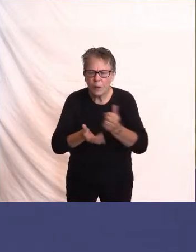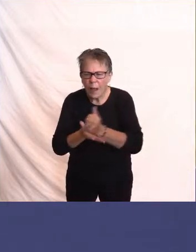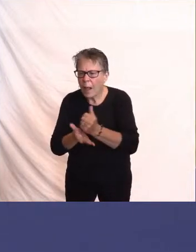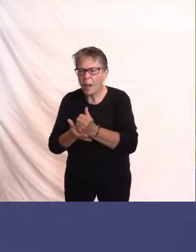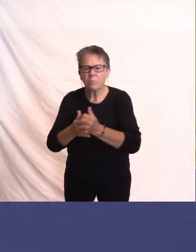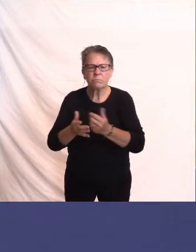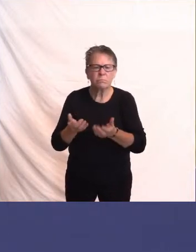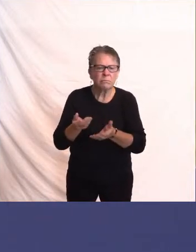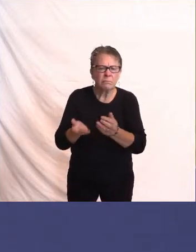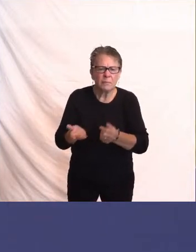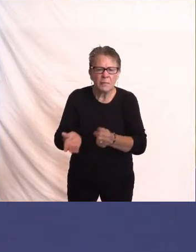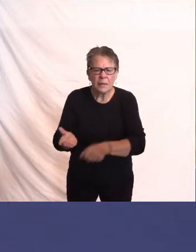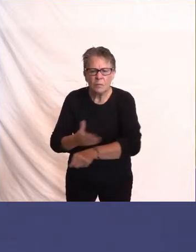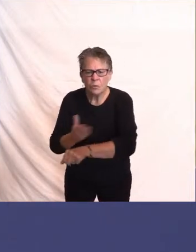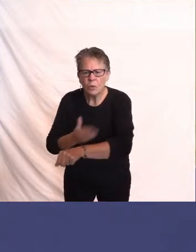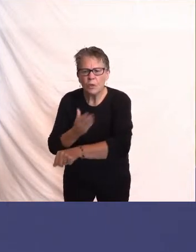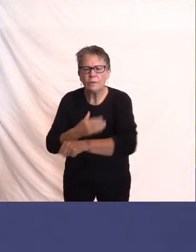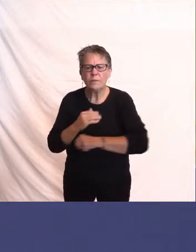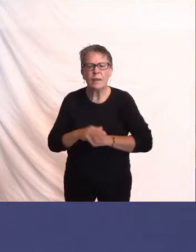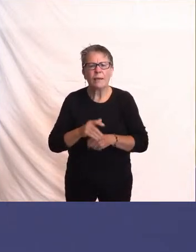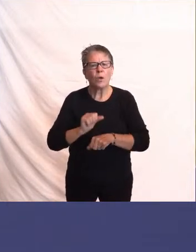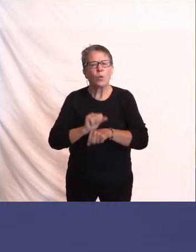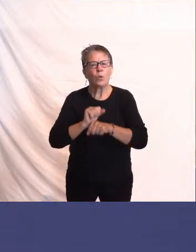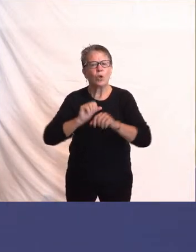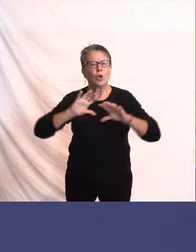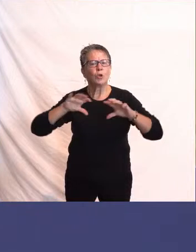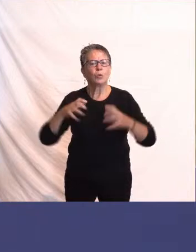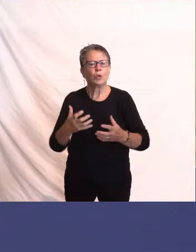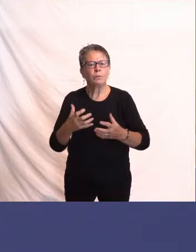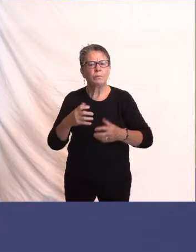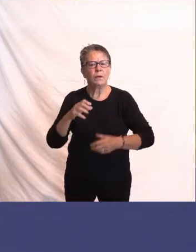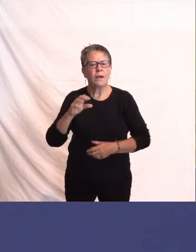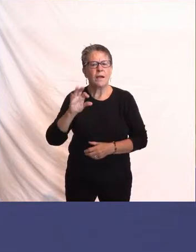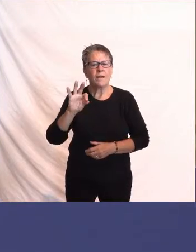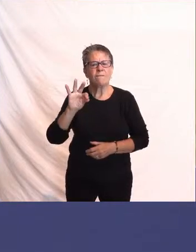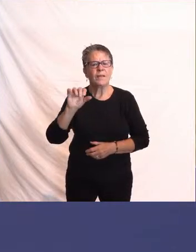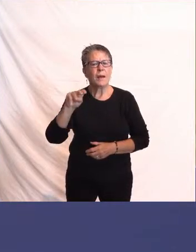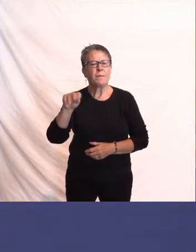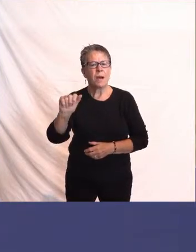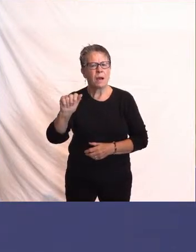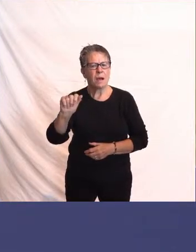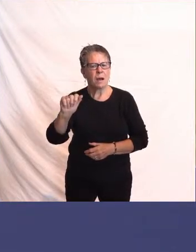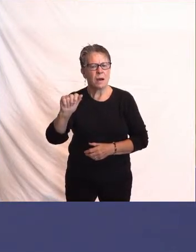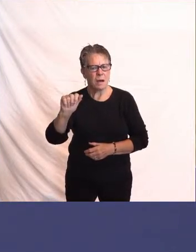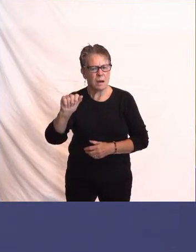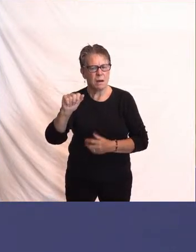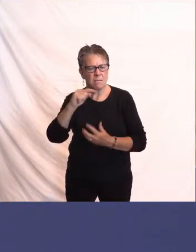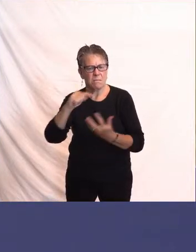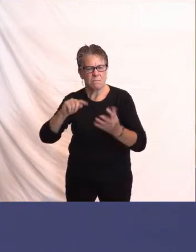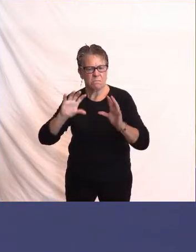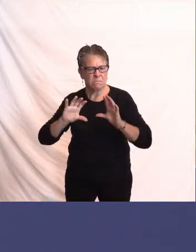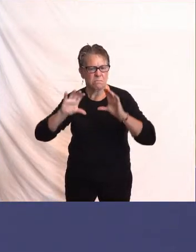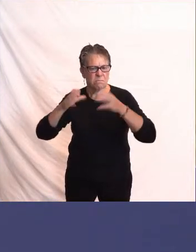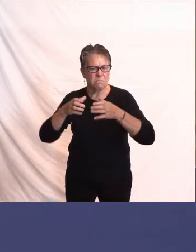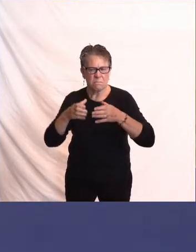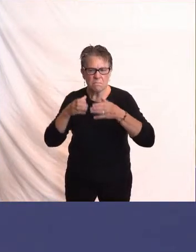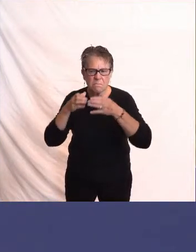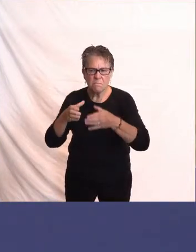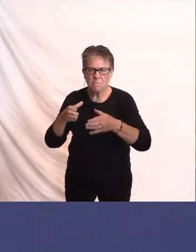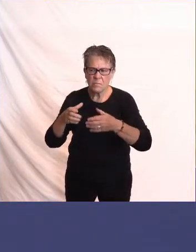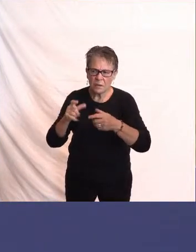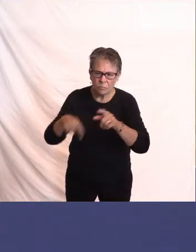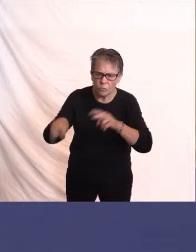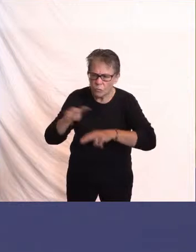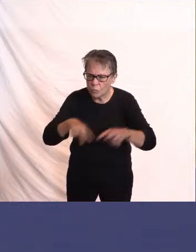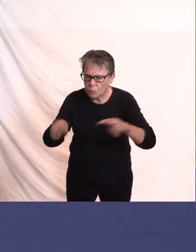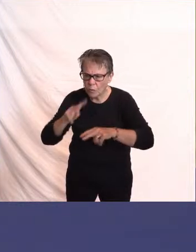with FEMA and DEP, really concentrating on those rural areas and waterways, any concerns that we have to make sure that we